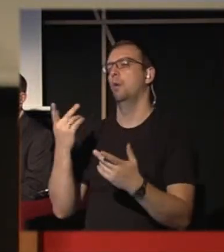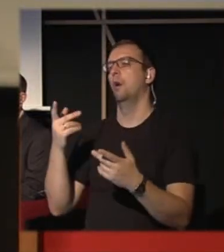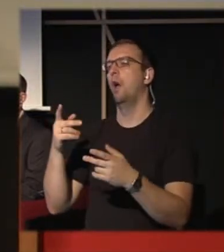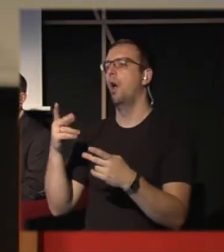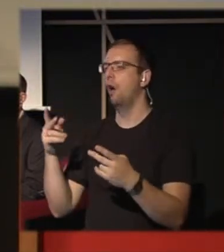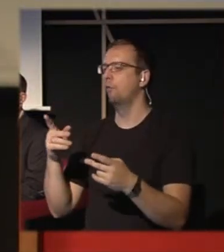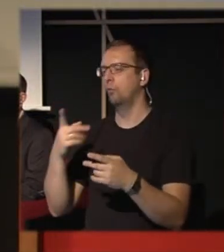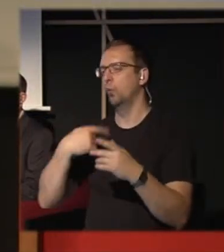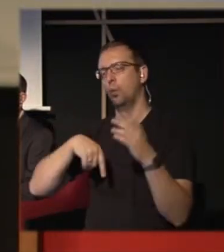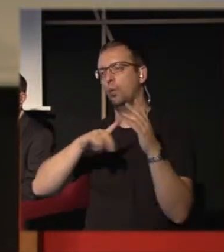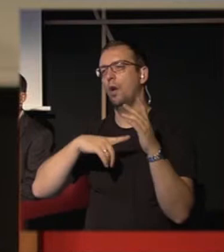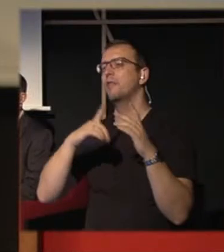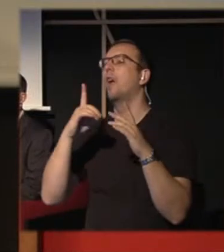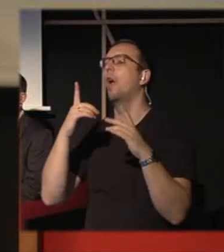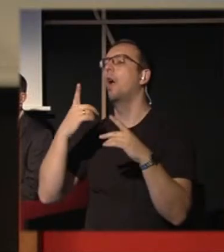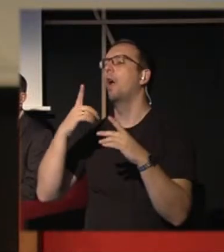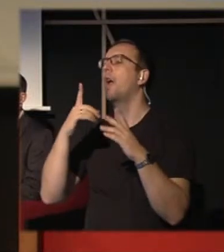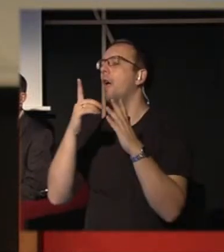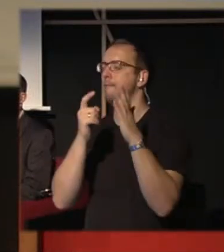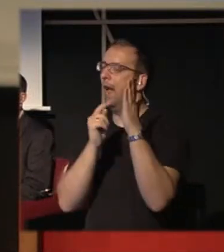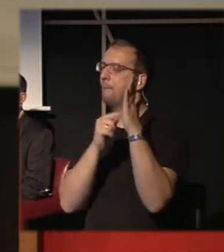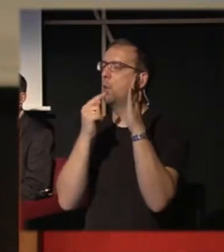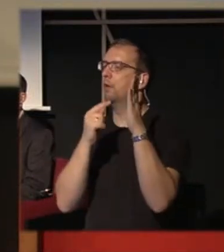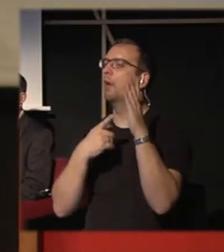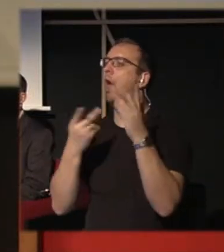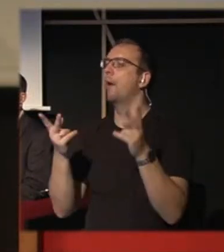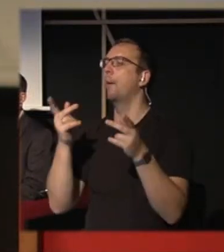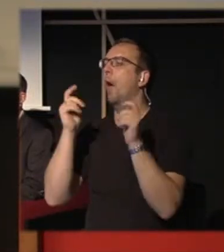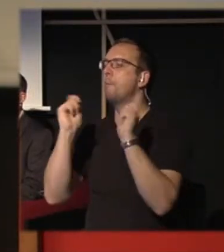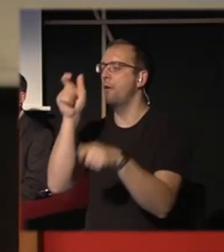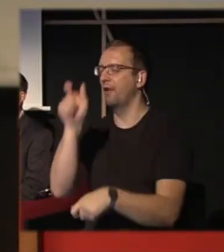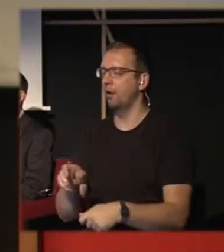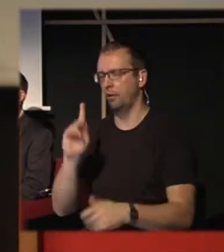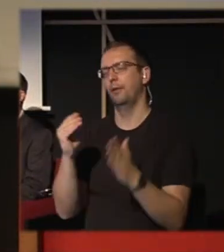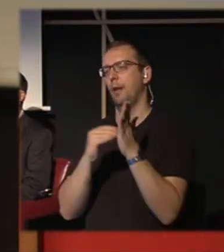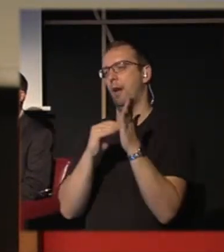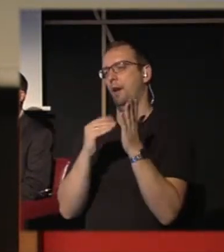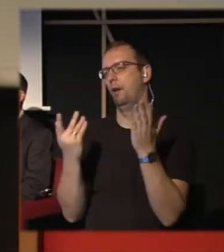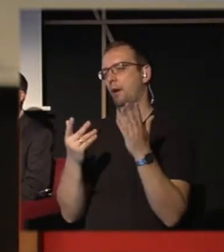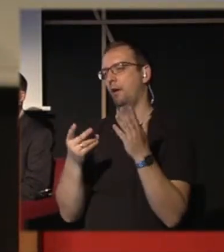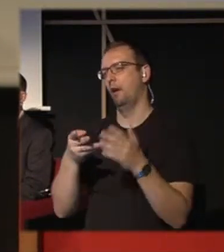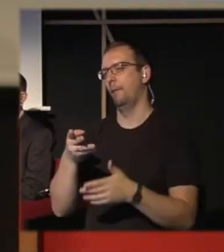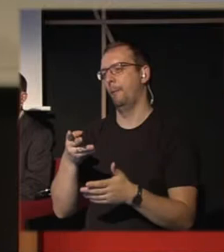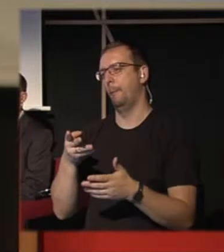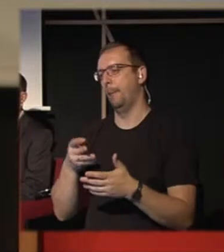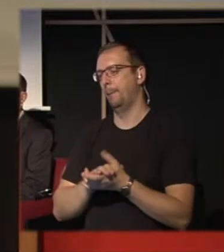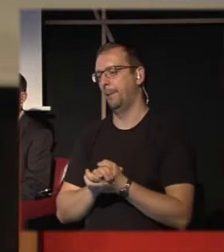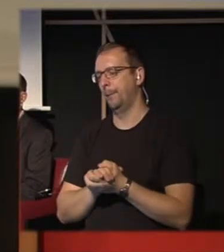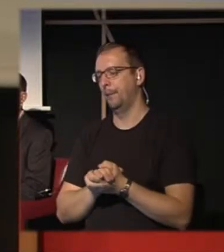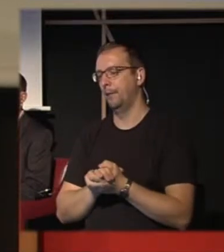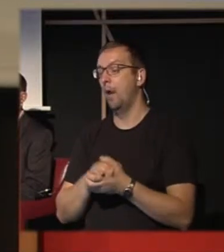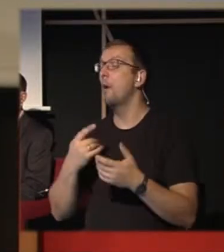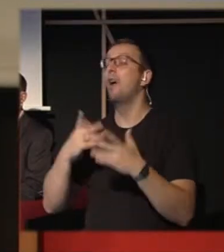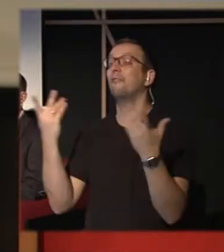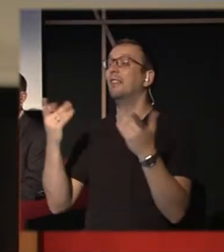the 575. So now, the DAO role in more specifics.